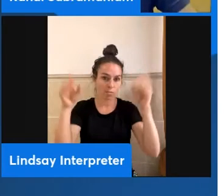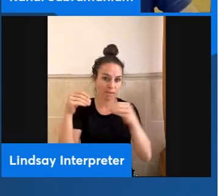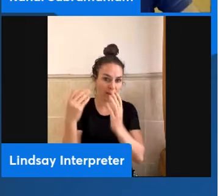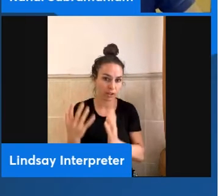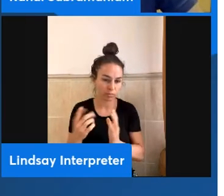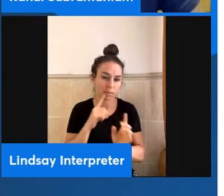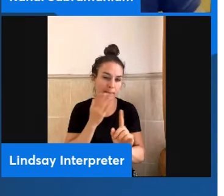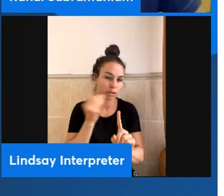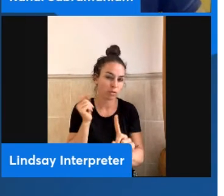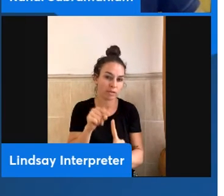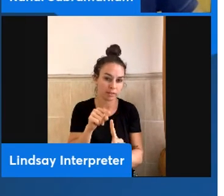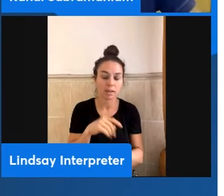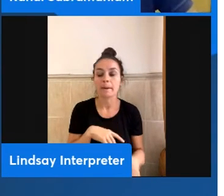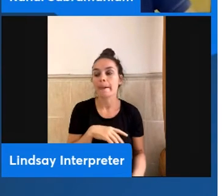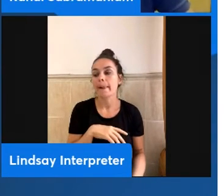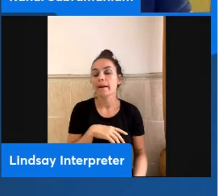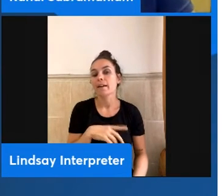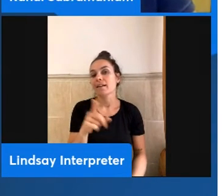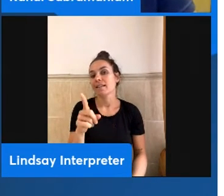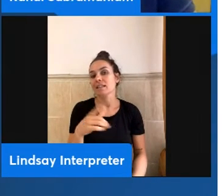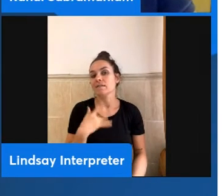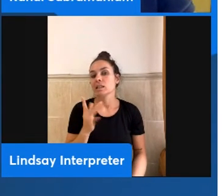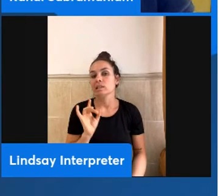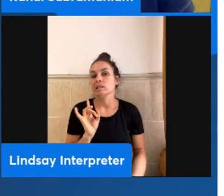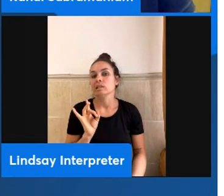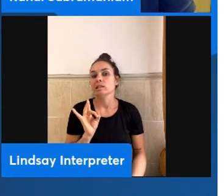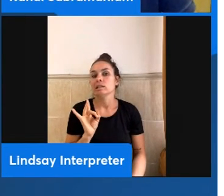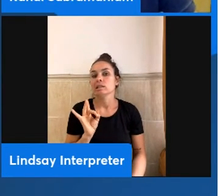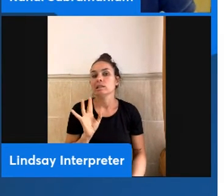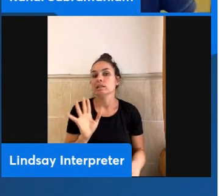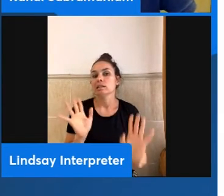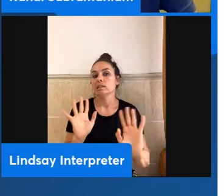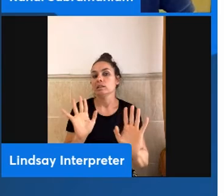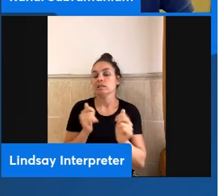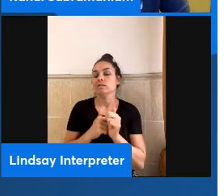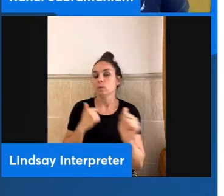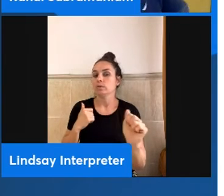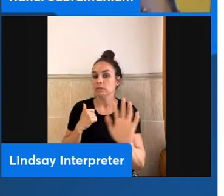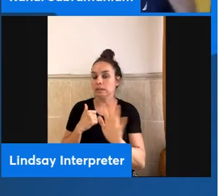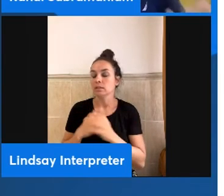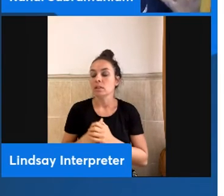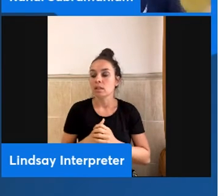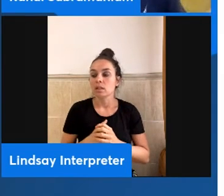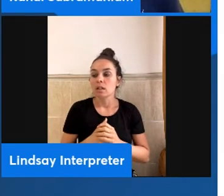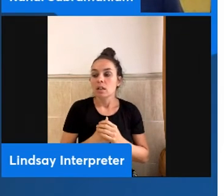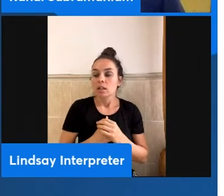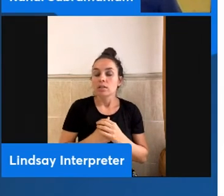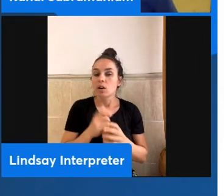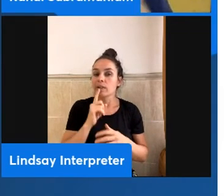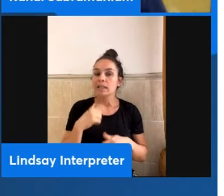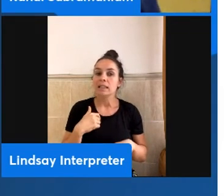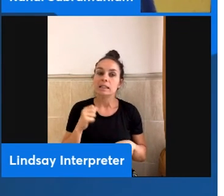This feels like a disaster waiting to happen, to be honest. So I have very mixed